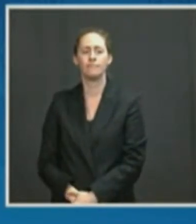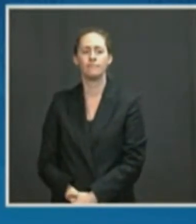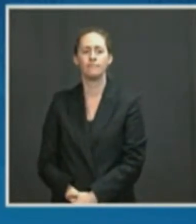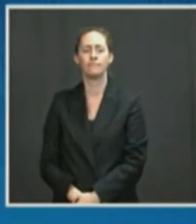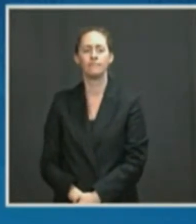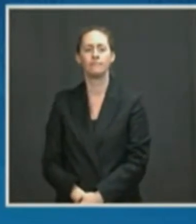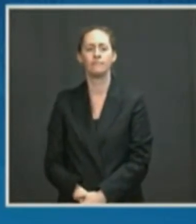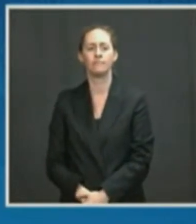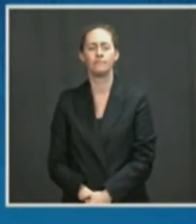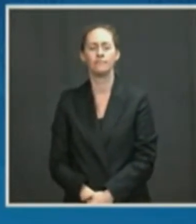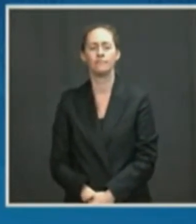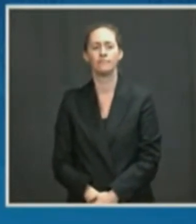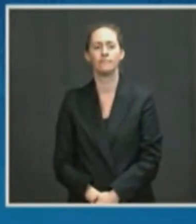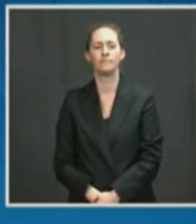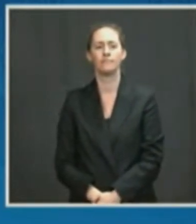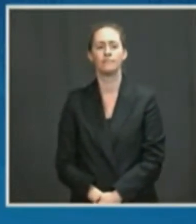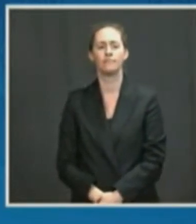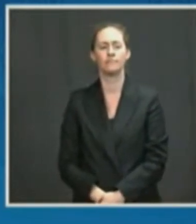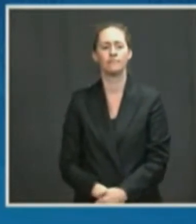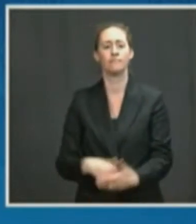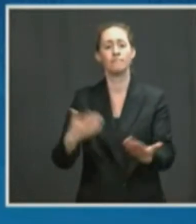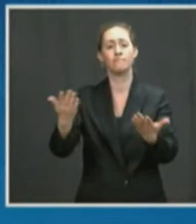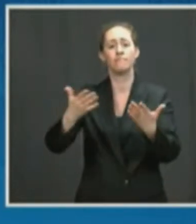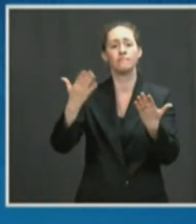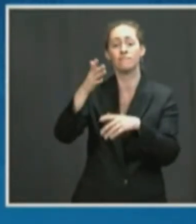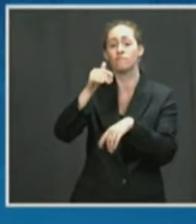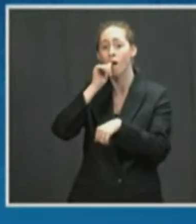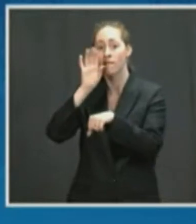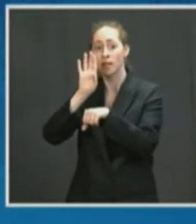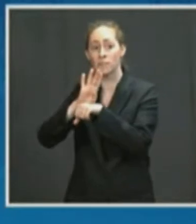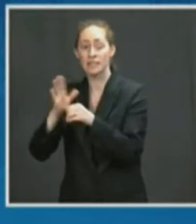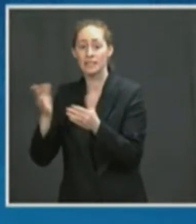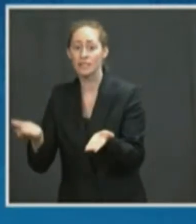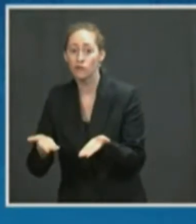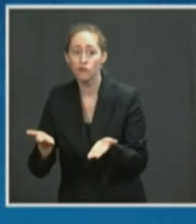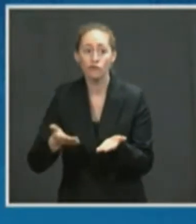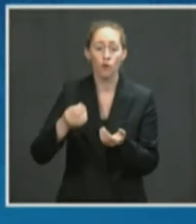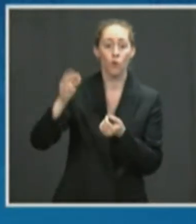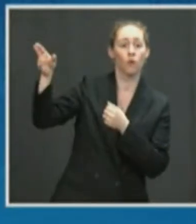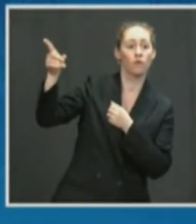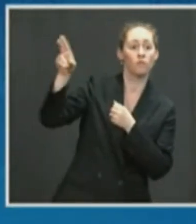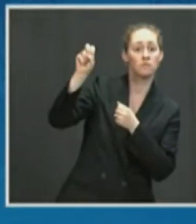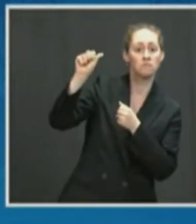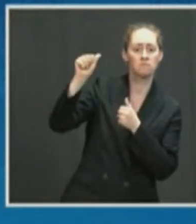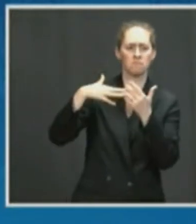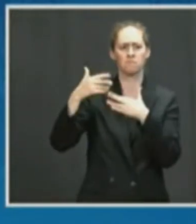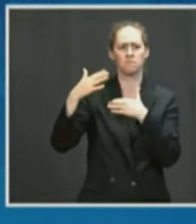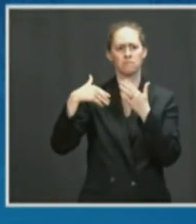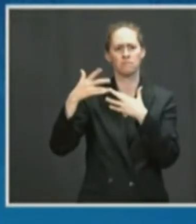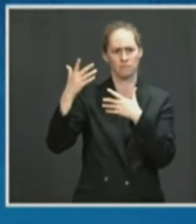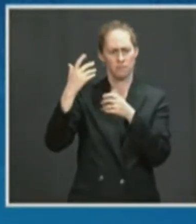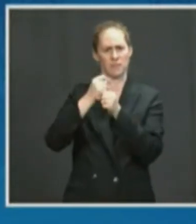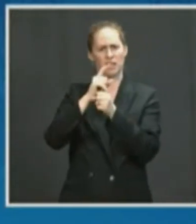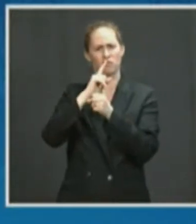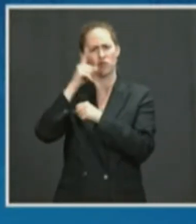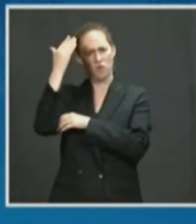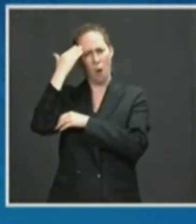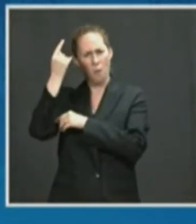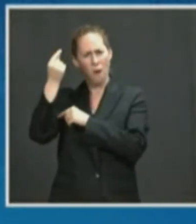to say here or anywhere around the world, they want to know if they're going to put their hard-earned resources into